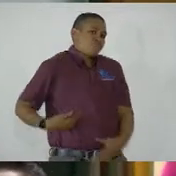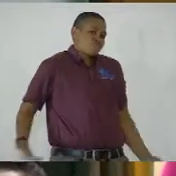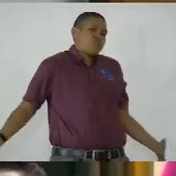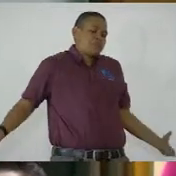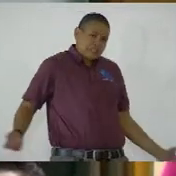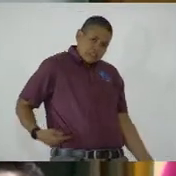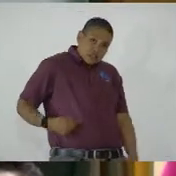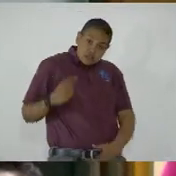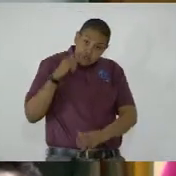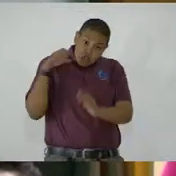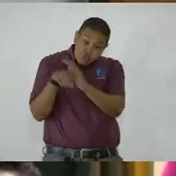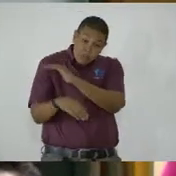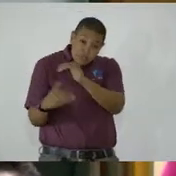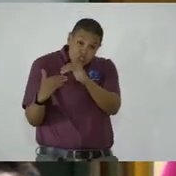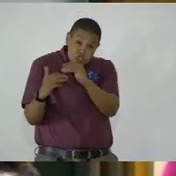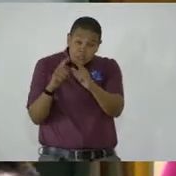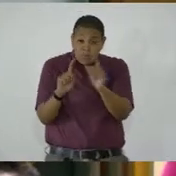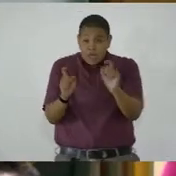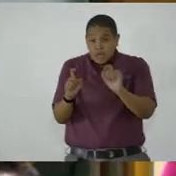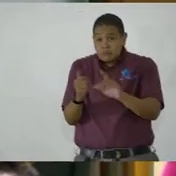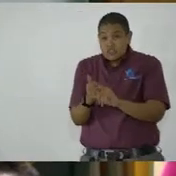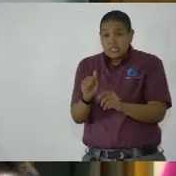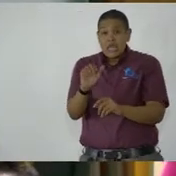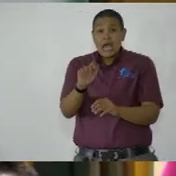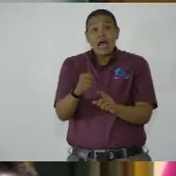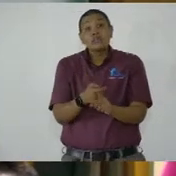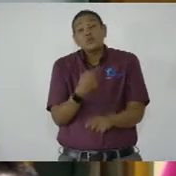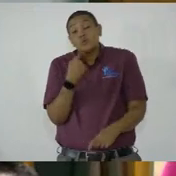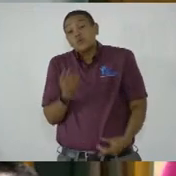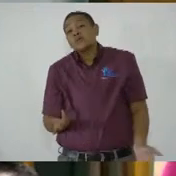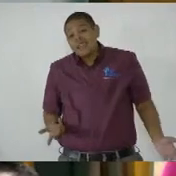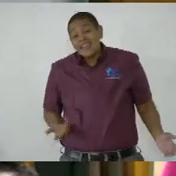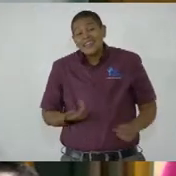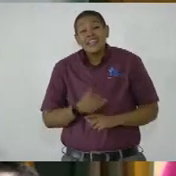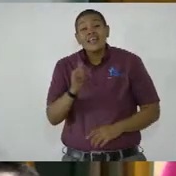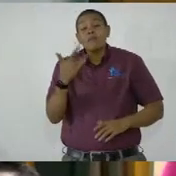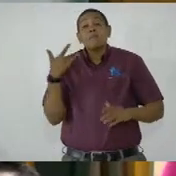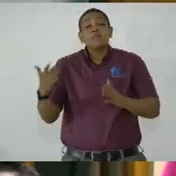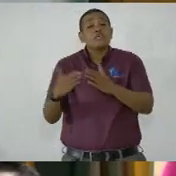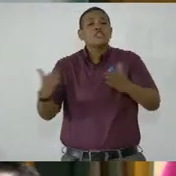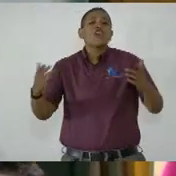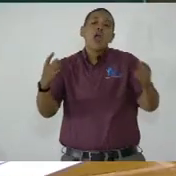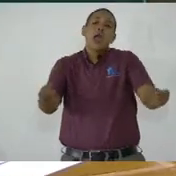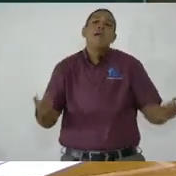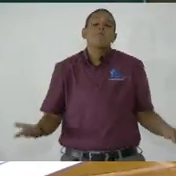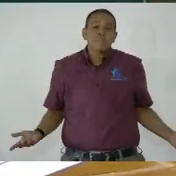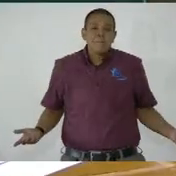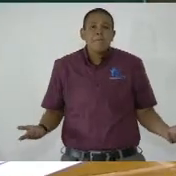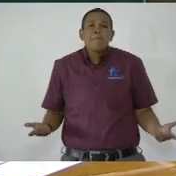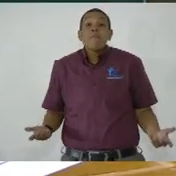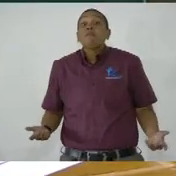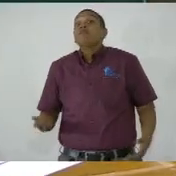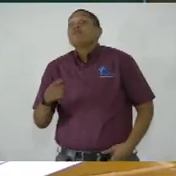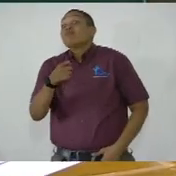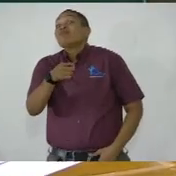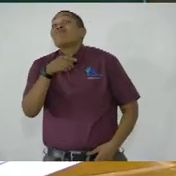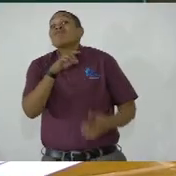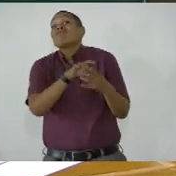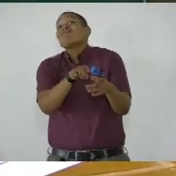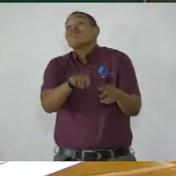in the Criminal Justice Administration Act. That is what generally occurs. In these matters,